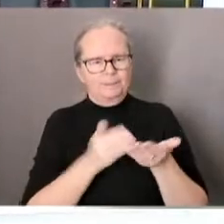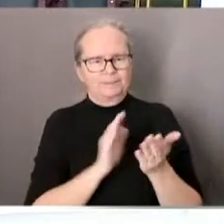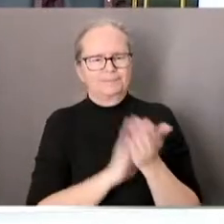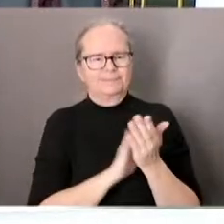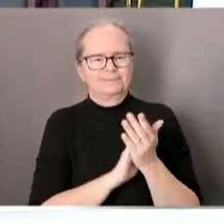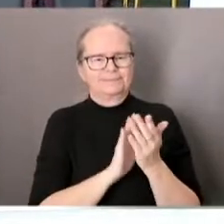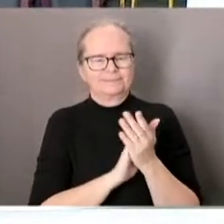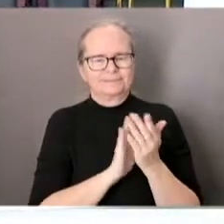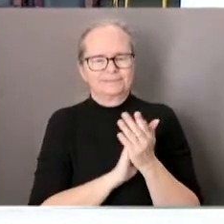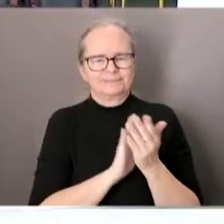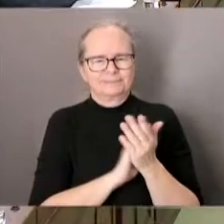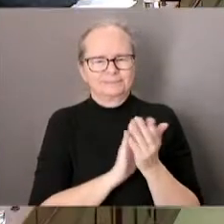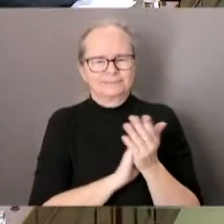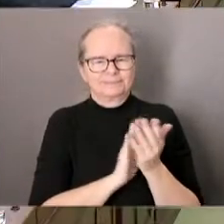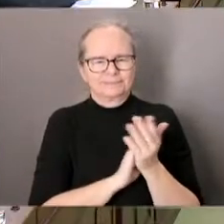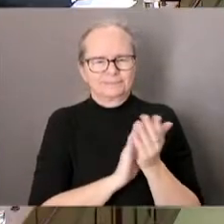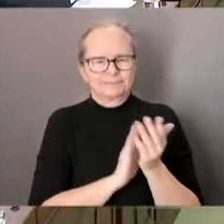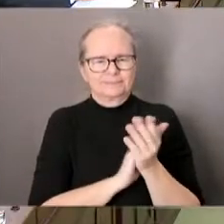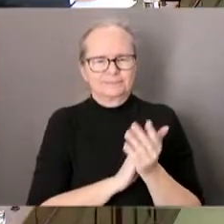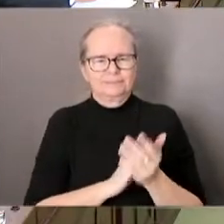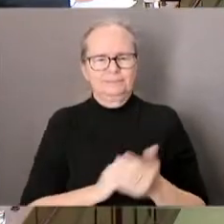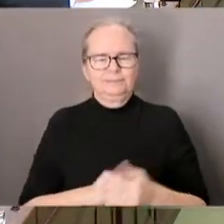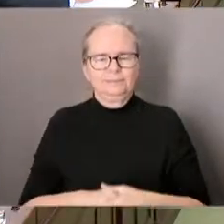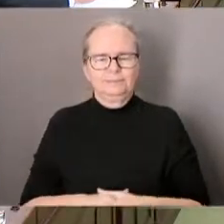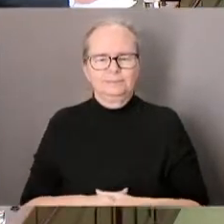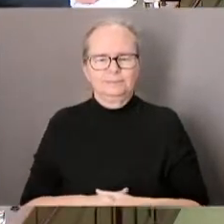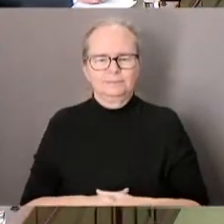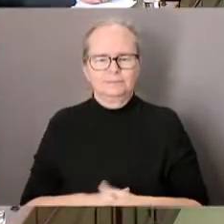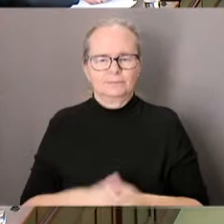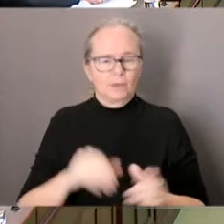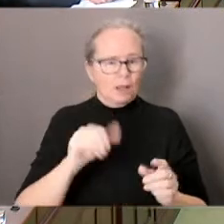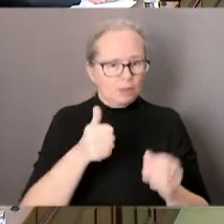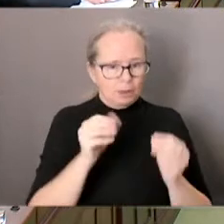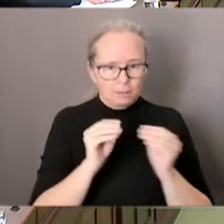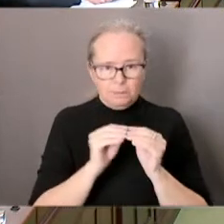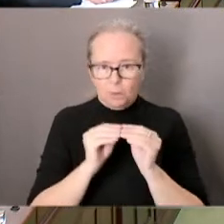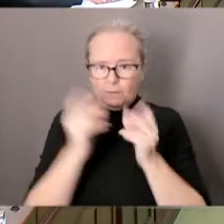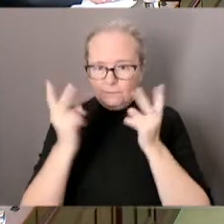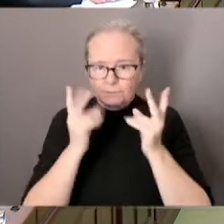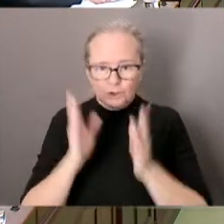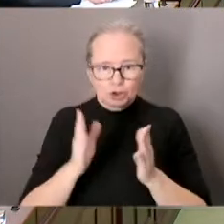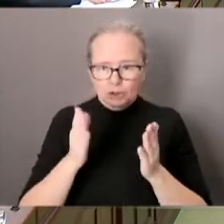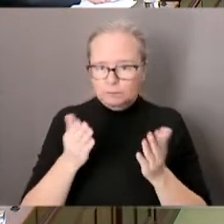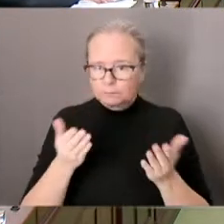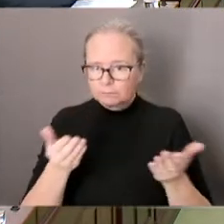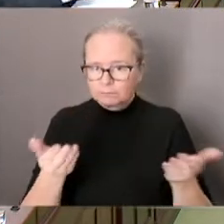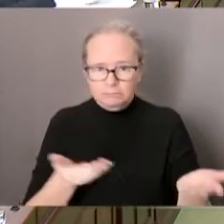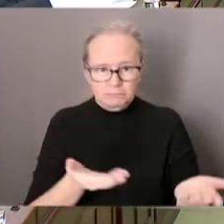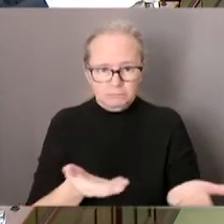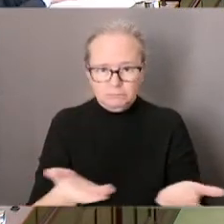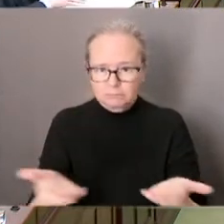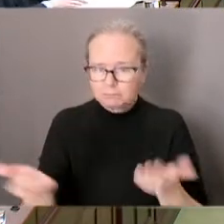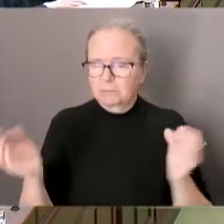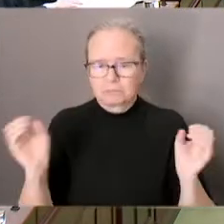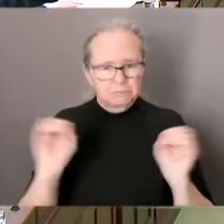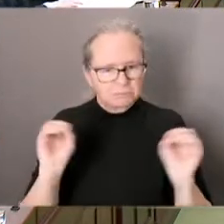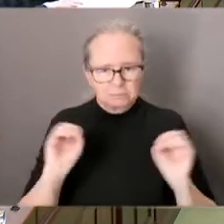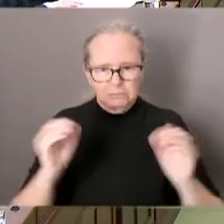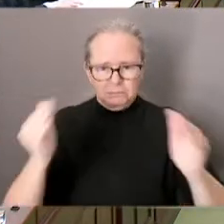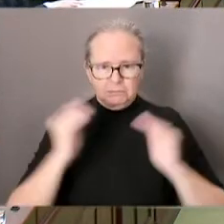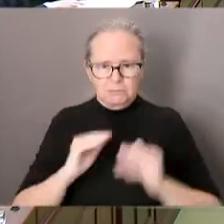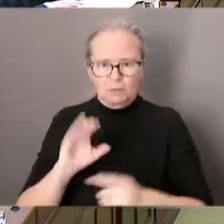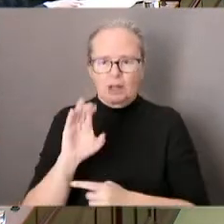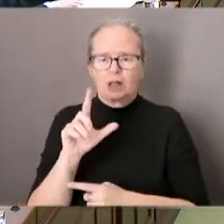are there others seeing none in the clerk stereo statements member statements